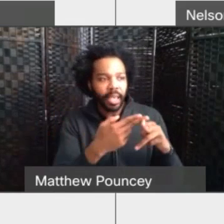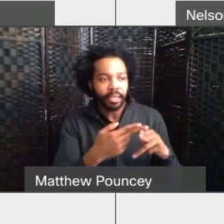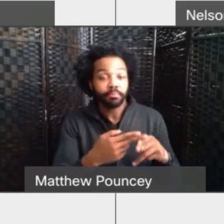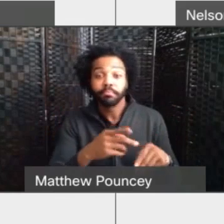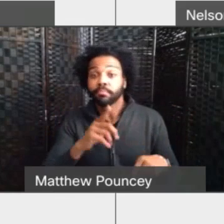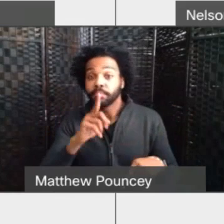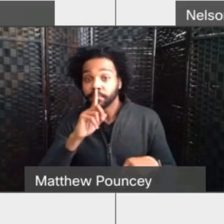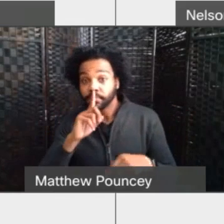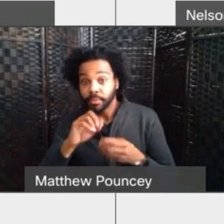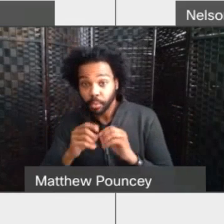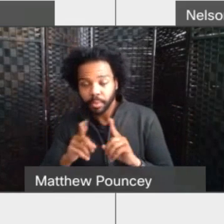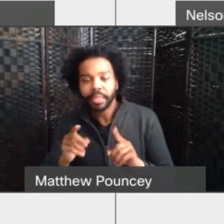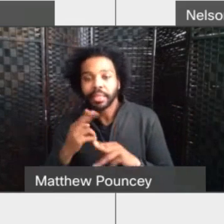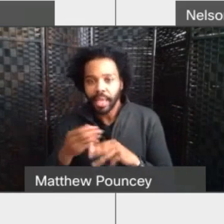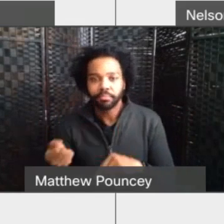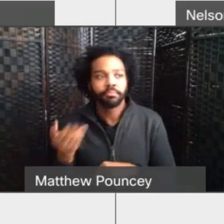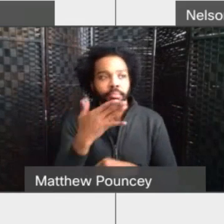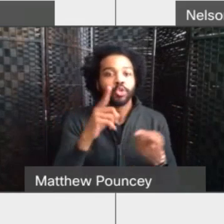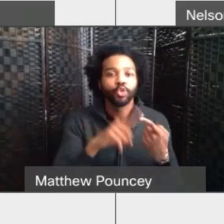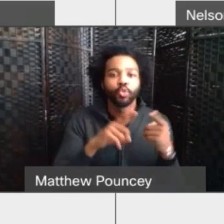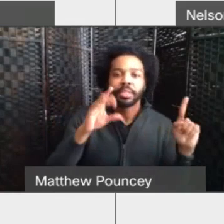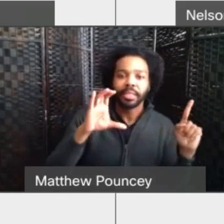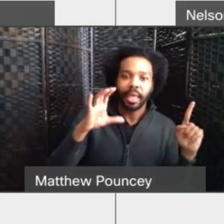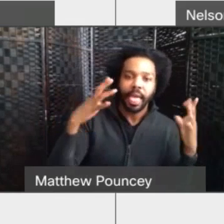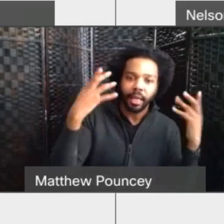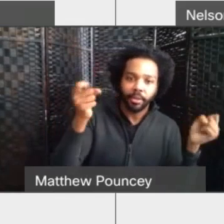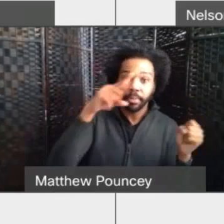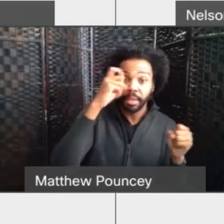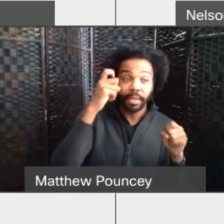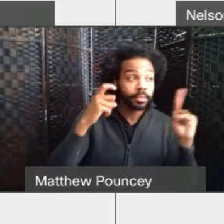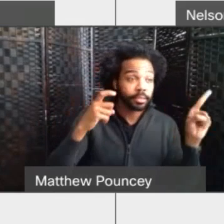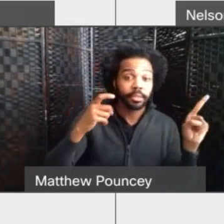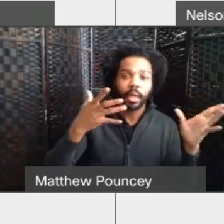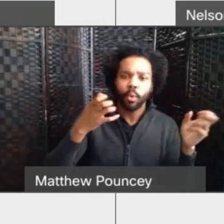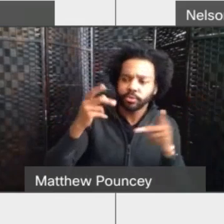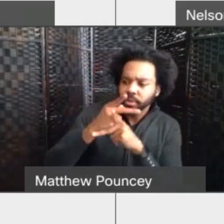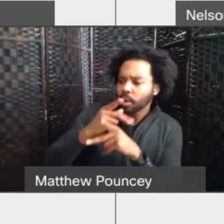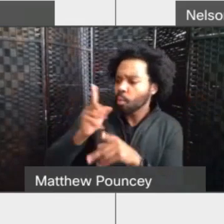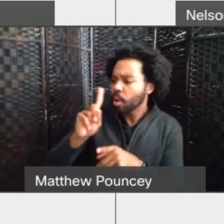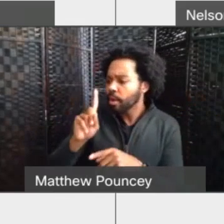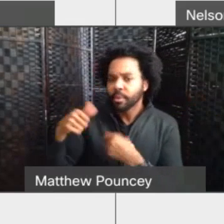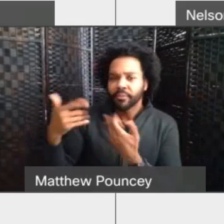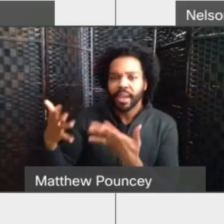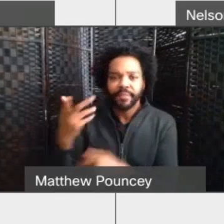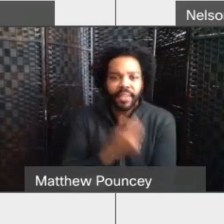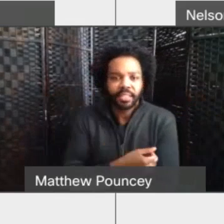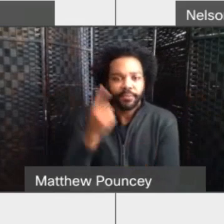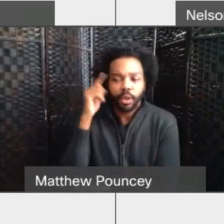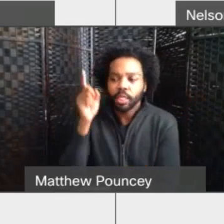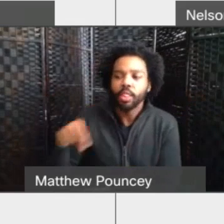to identify where the vaccine could be provided for those people.